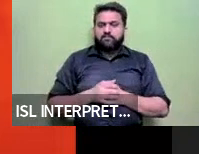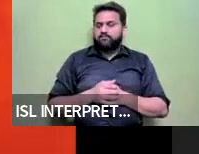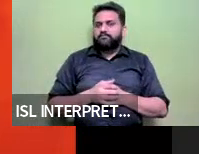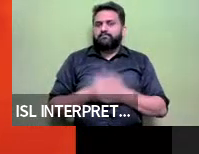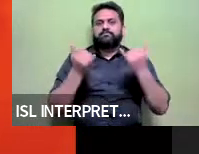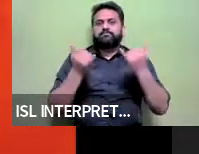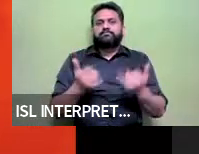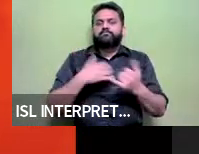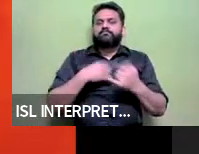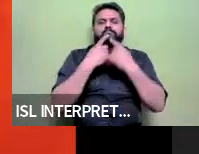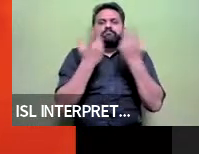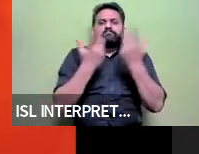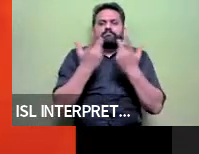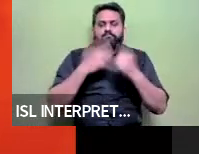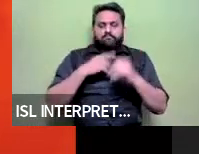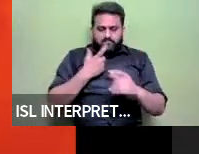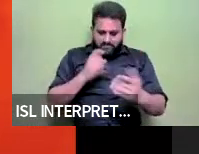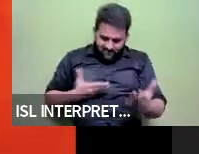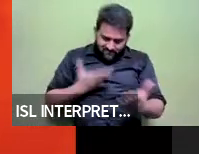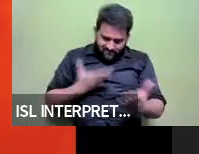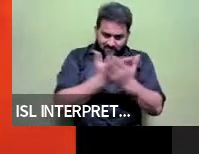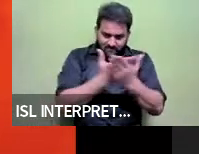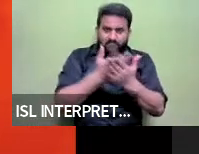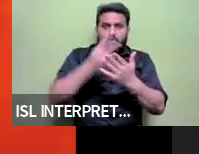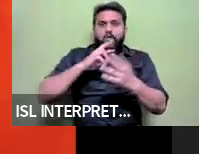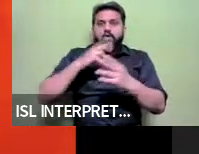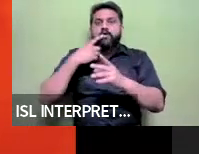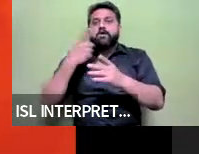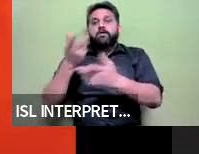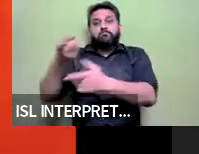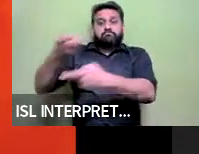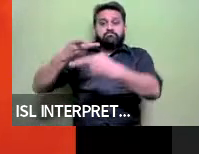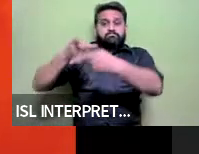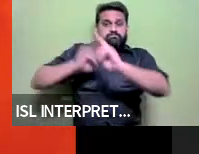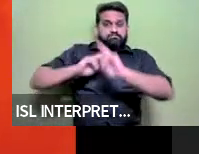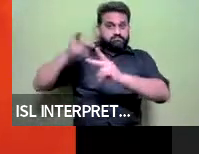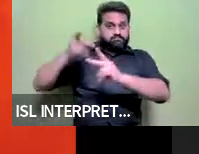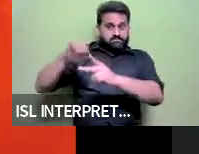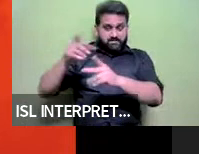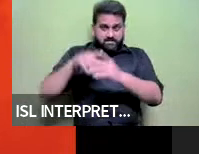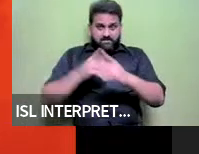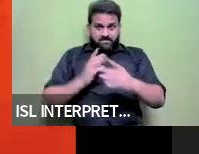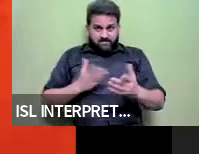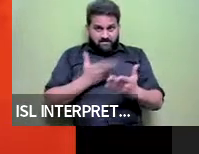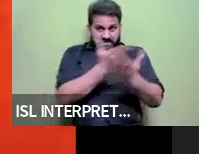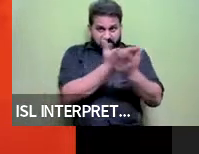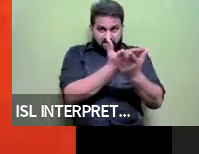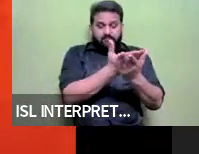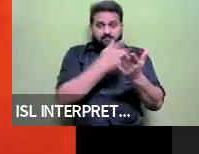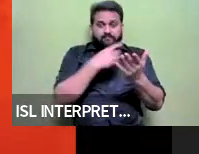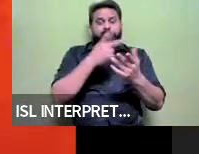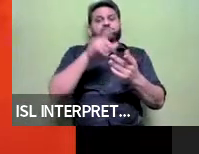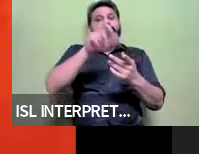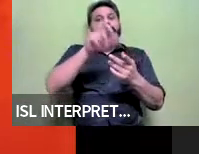we say that as a claimant and respondent, you have to present your case, and first you tell